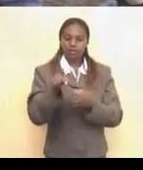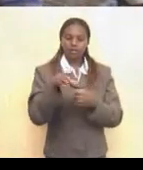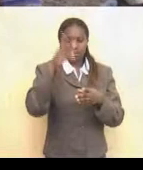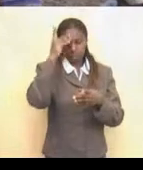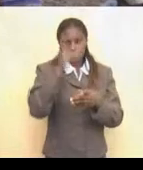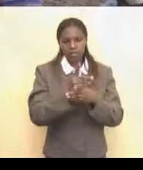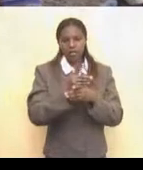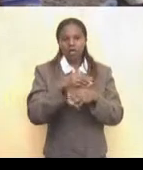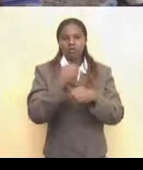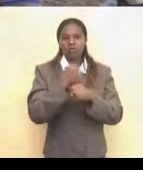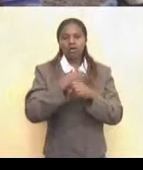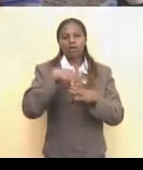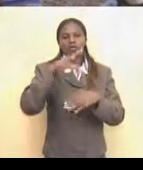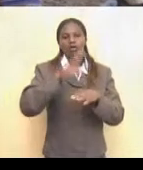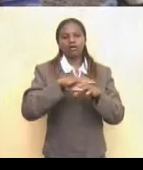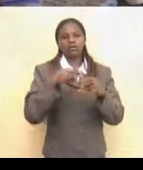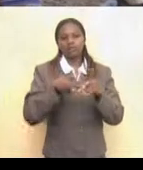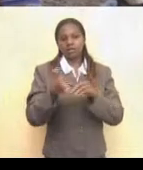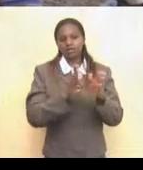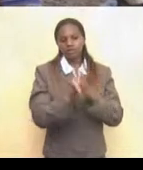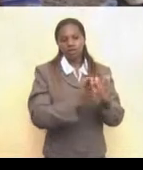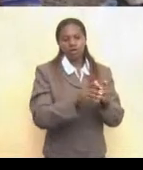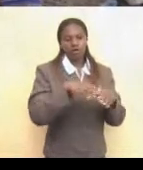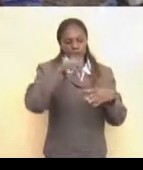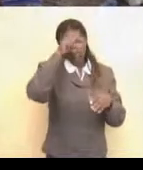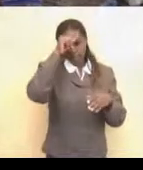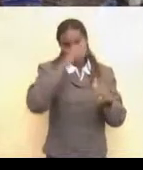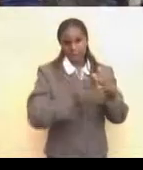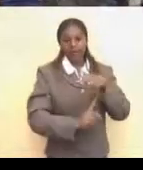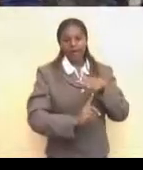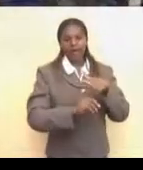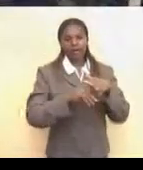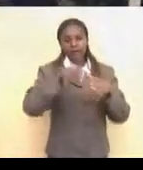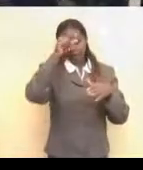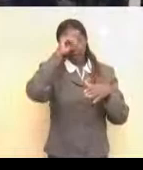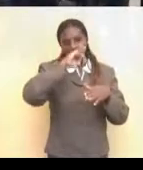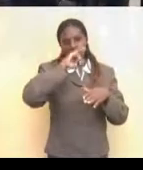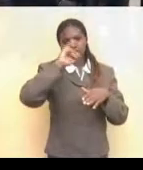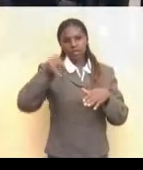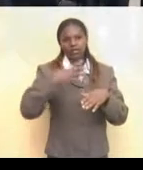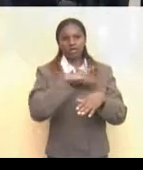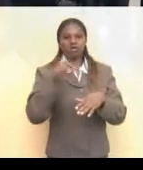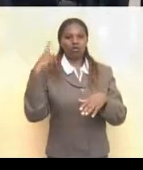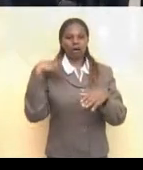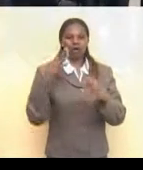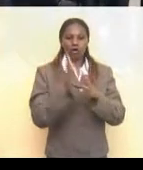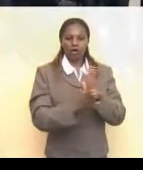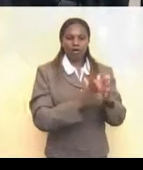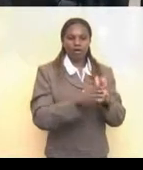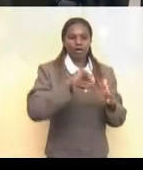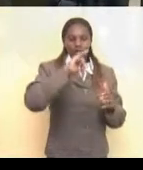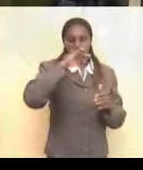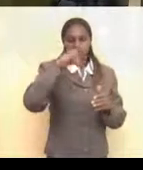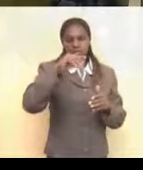to engage much more systematically with the government under the Governance, Justice, Law and Order Sector Program, that's a GJ